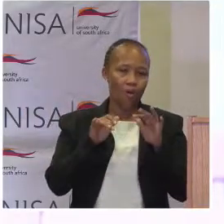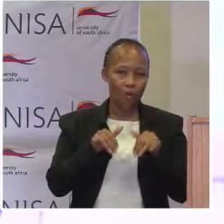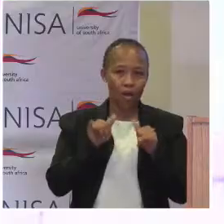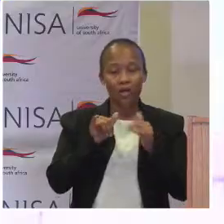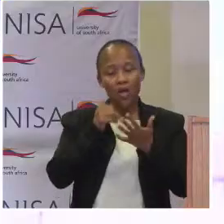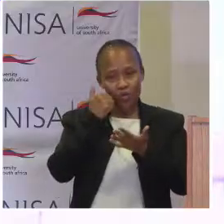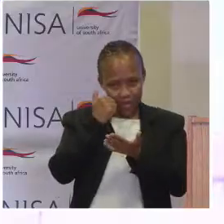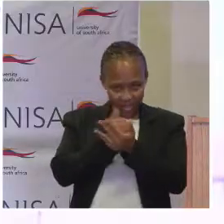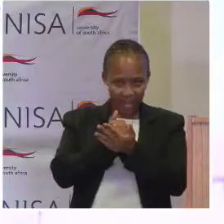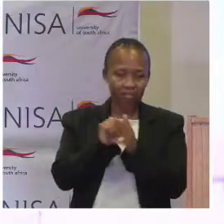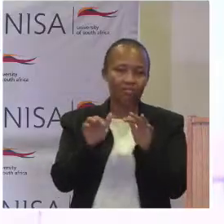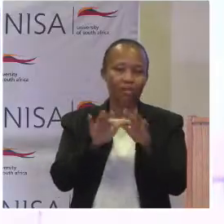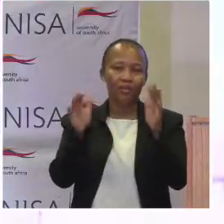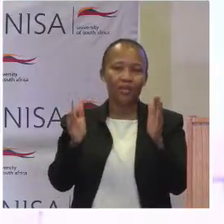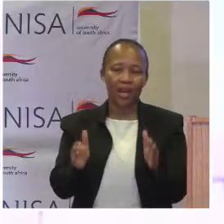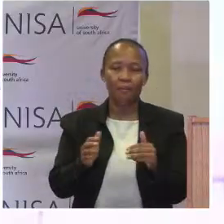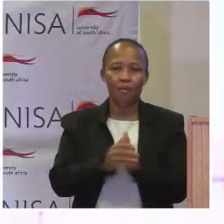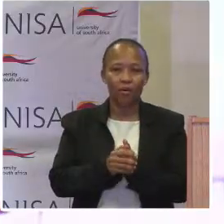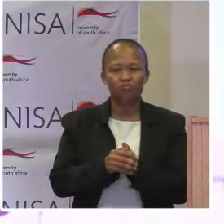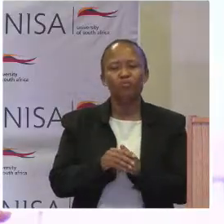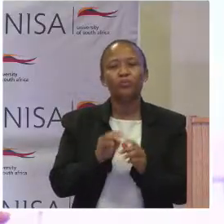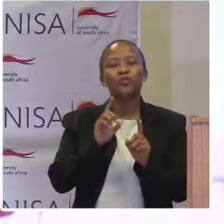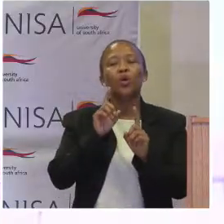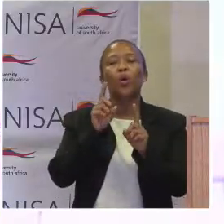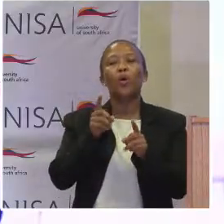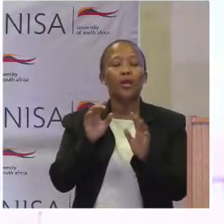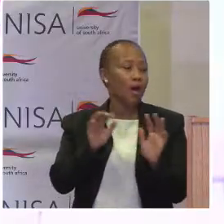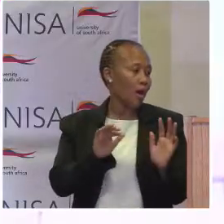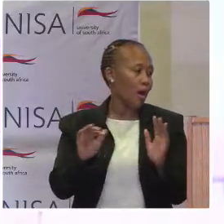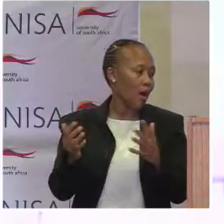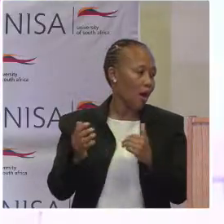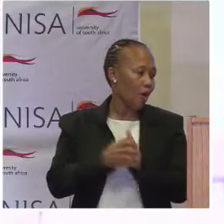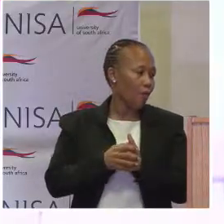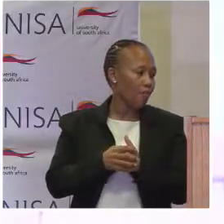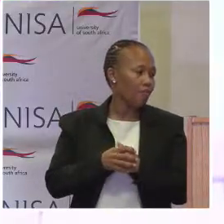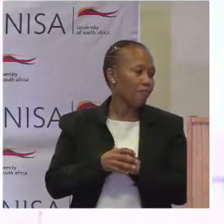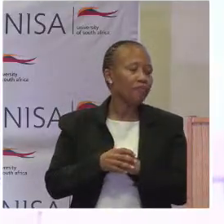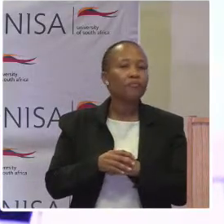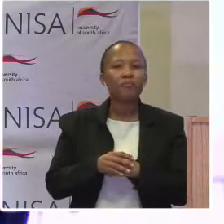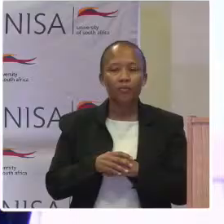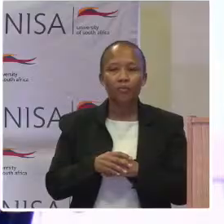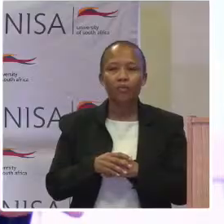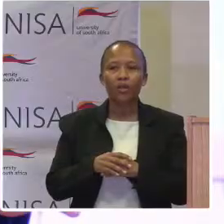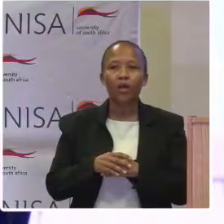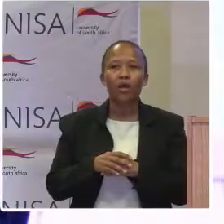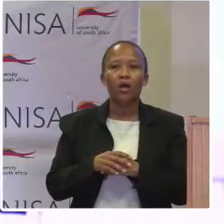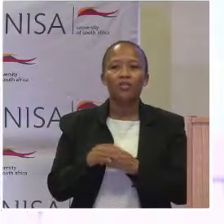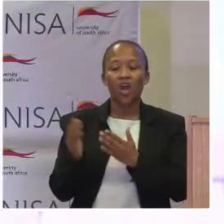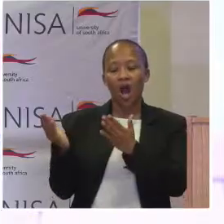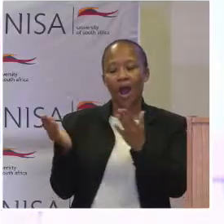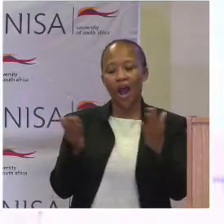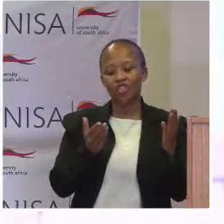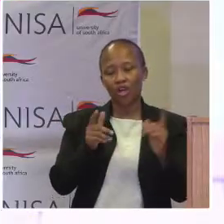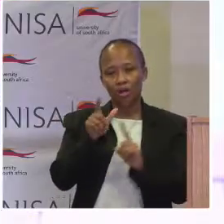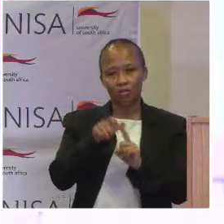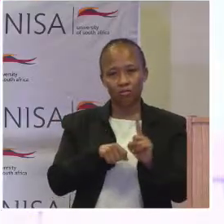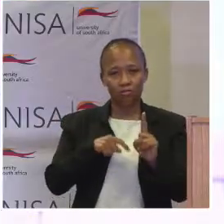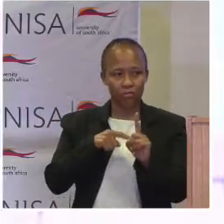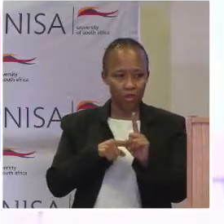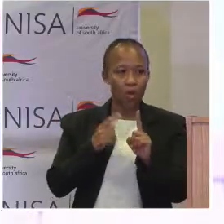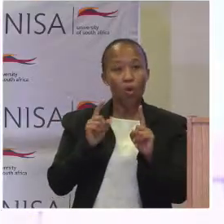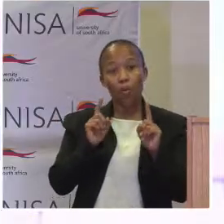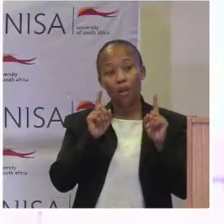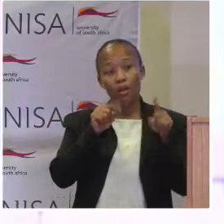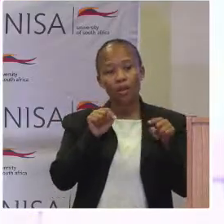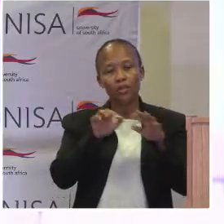table. Here's the order. Ushers will come to each table and will lead that